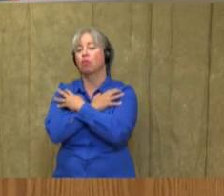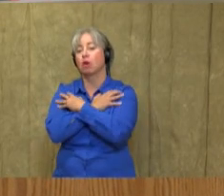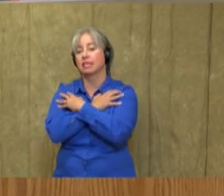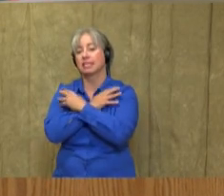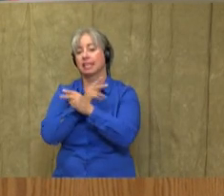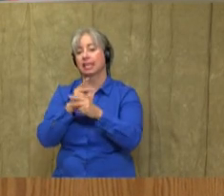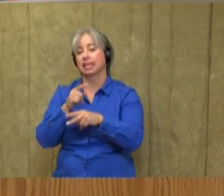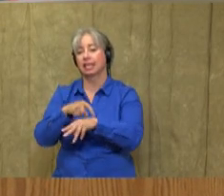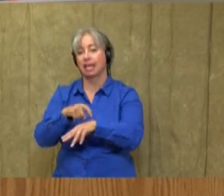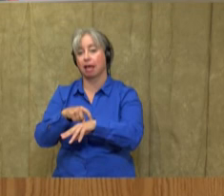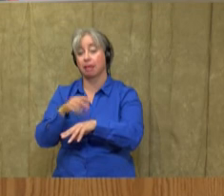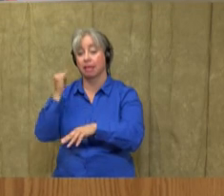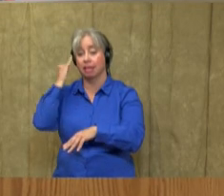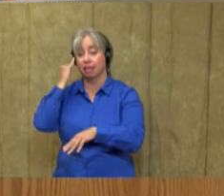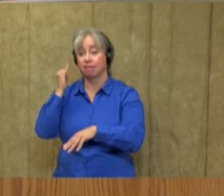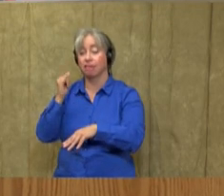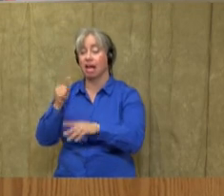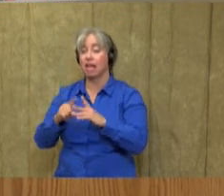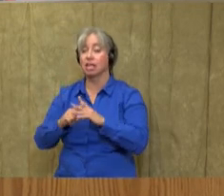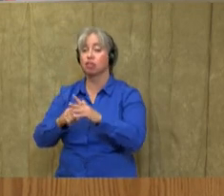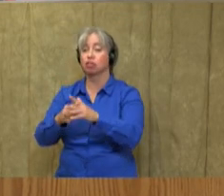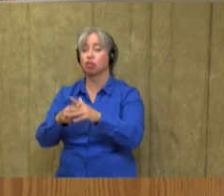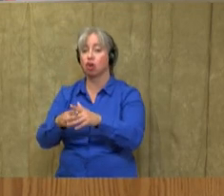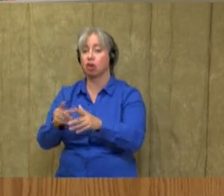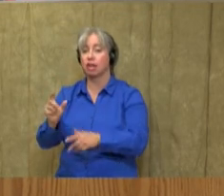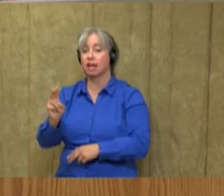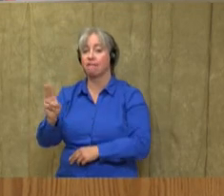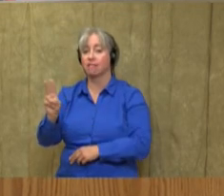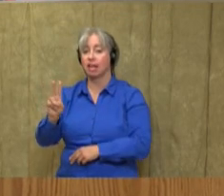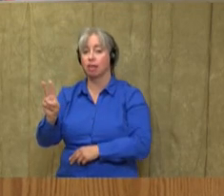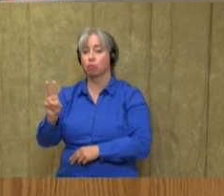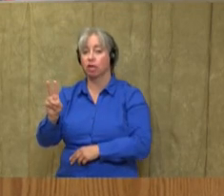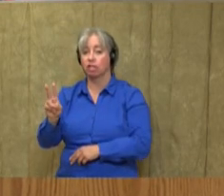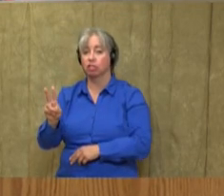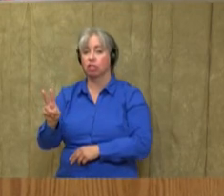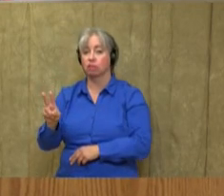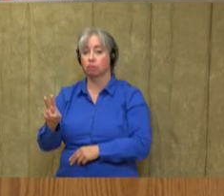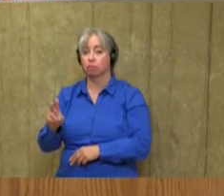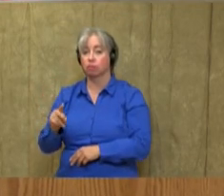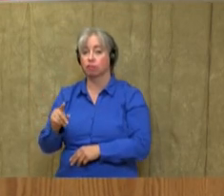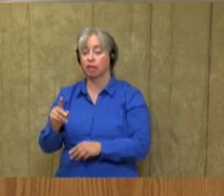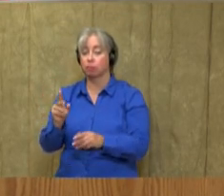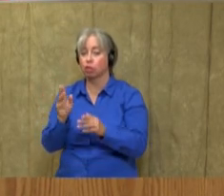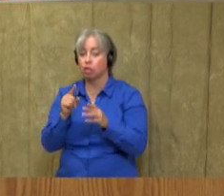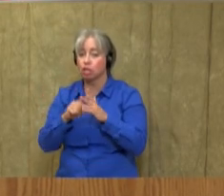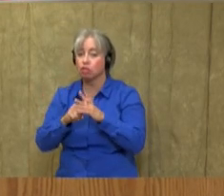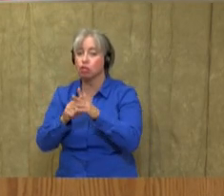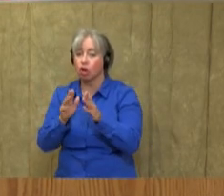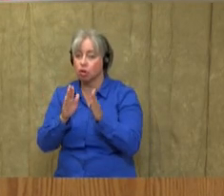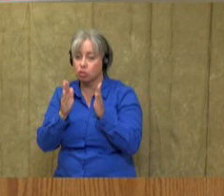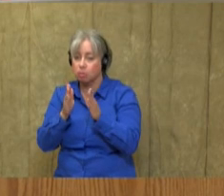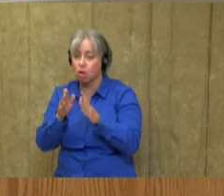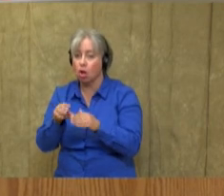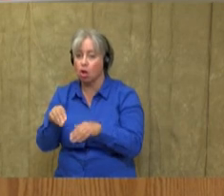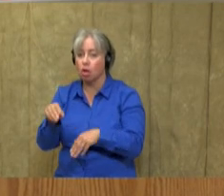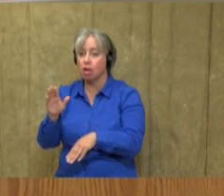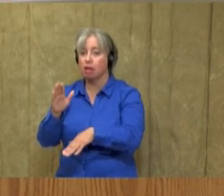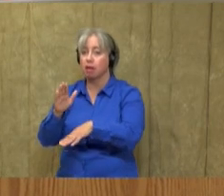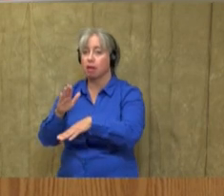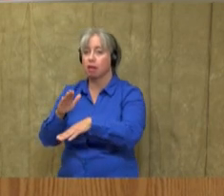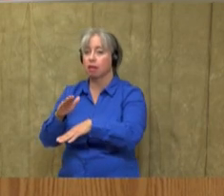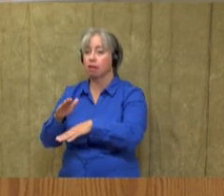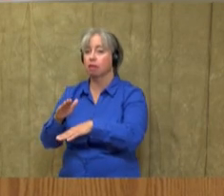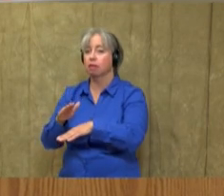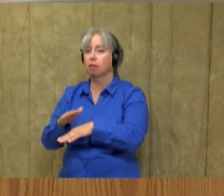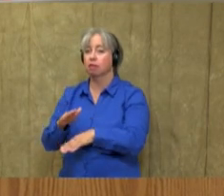But if I made a disturbance, or a vibration. And the first thing I'm gonna do is I'm gonna make a small one. So I'm just gonna gently tap